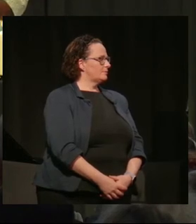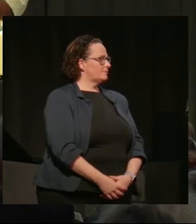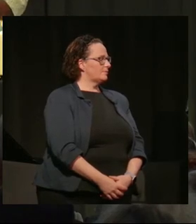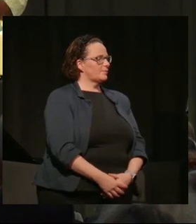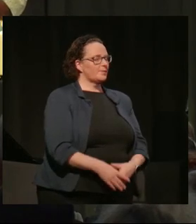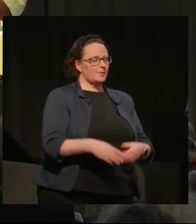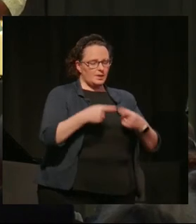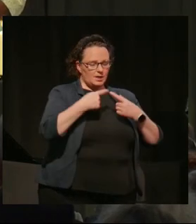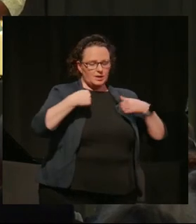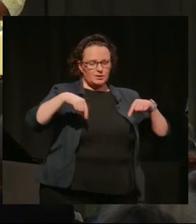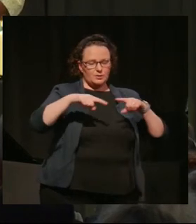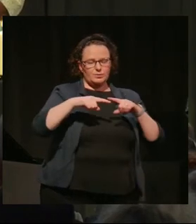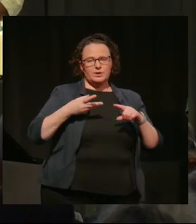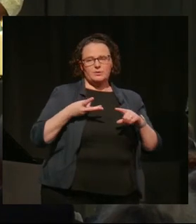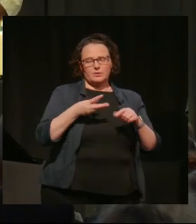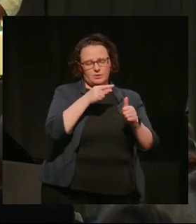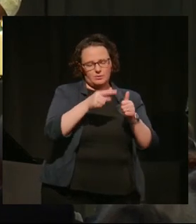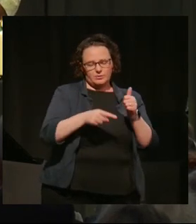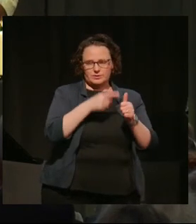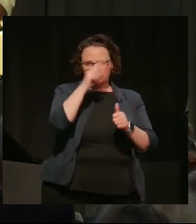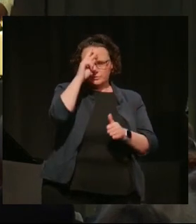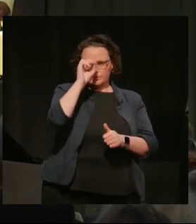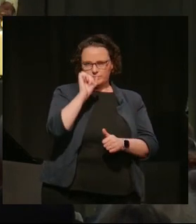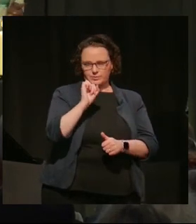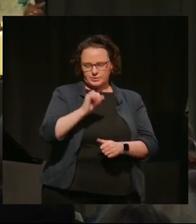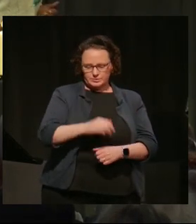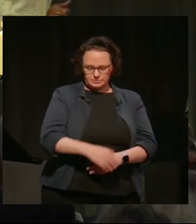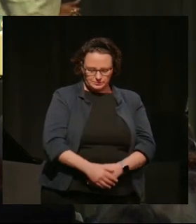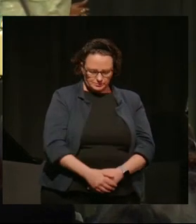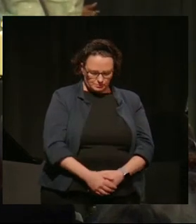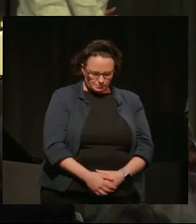We will always remember.